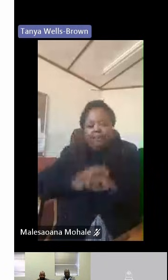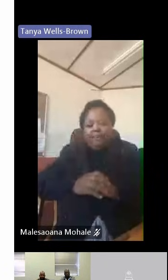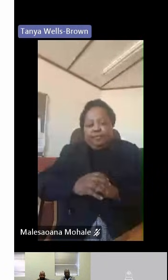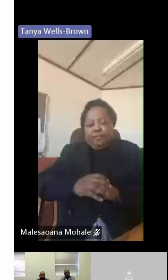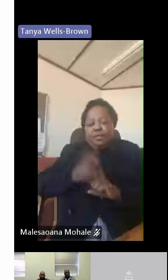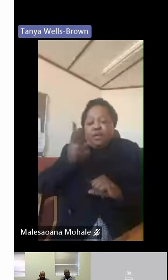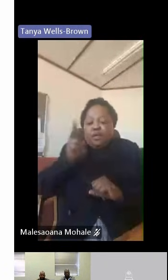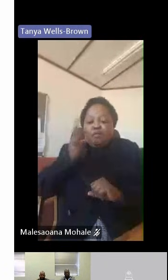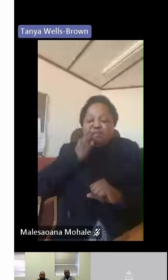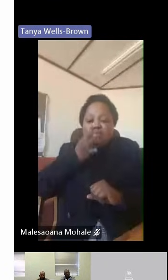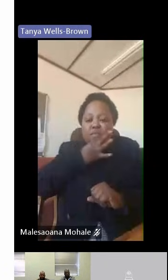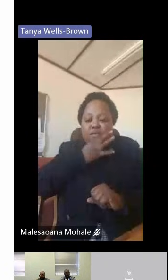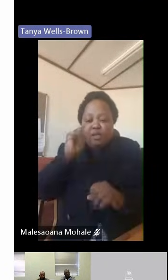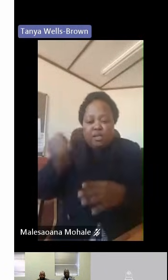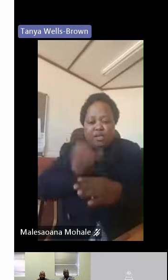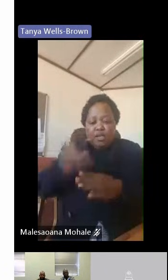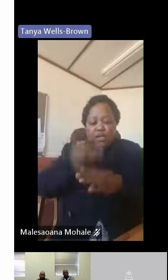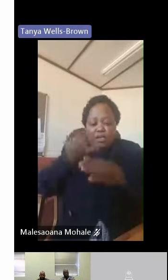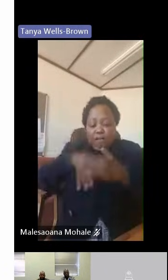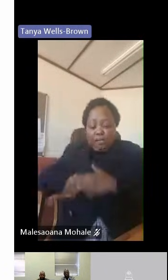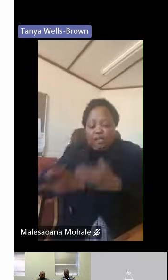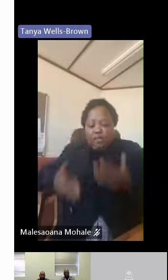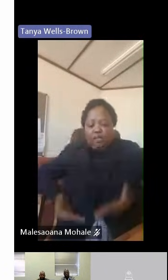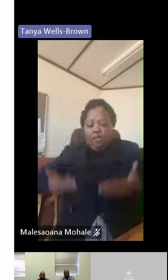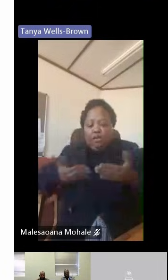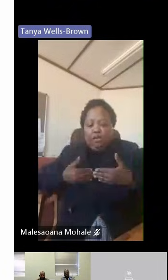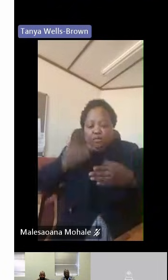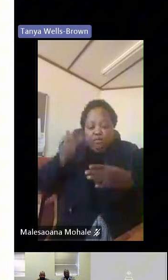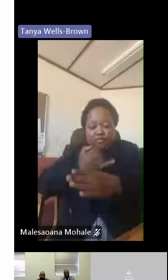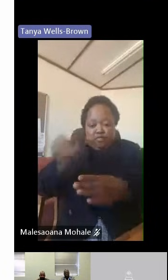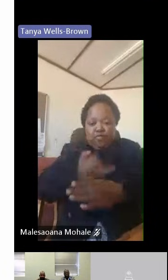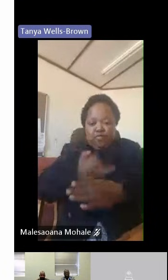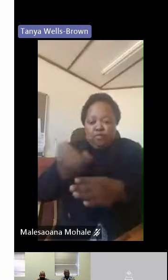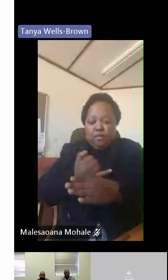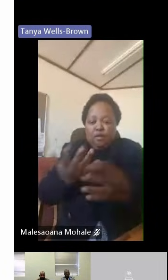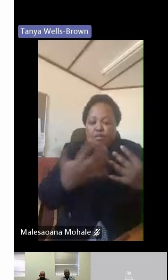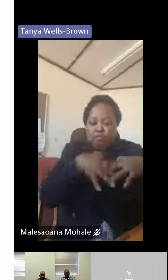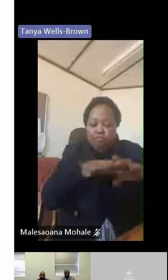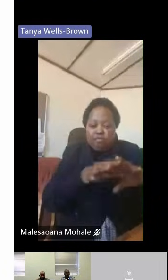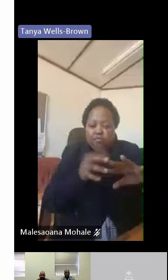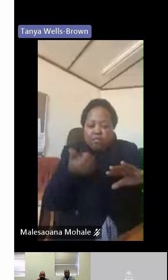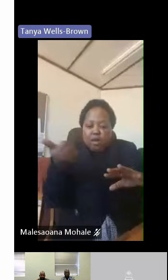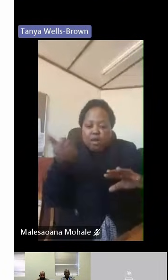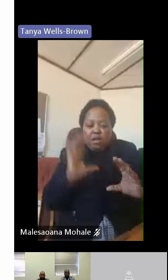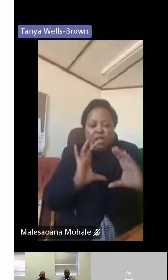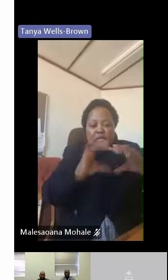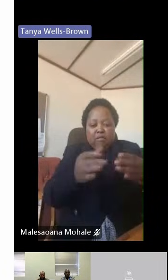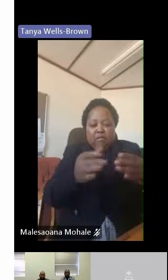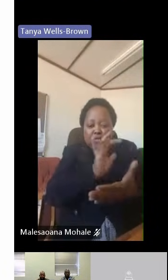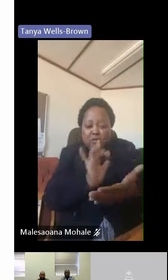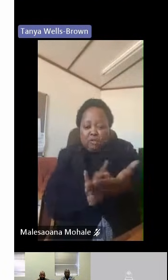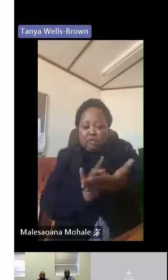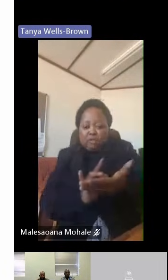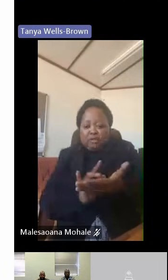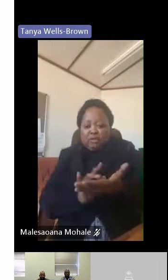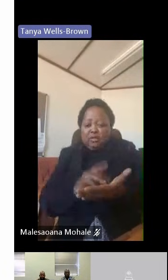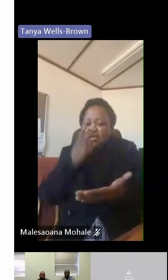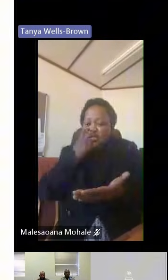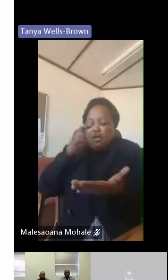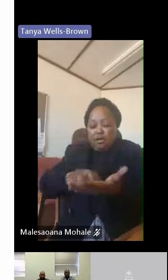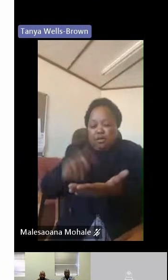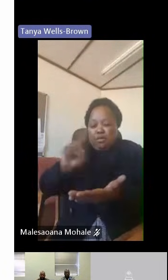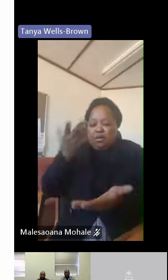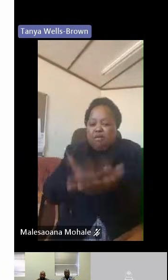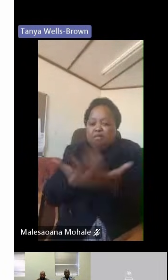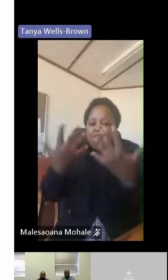the Ministry of Health, when they did the training, brought in the other sectors that needed to be involved in a